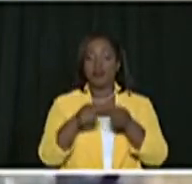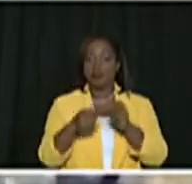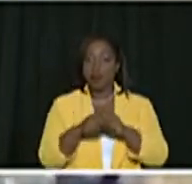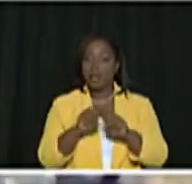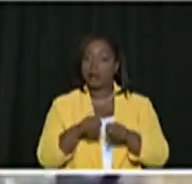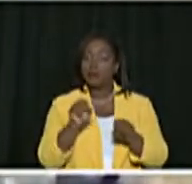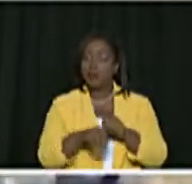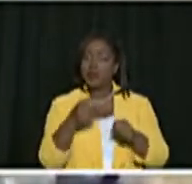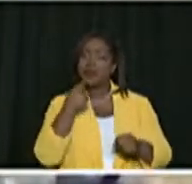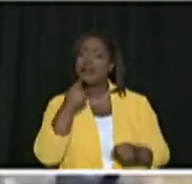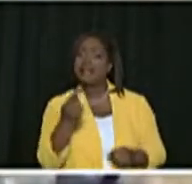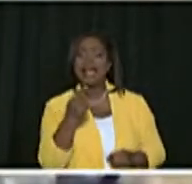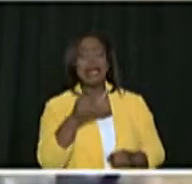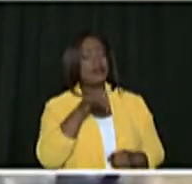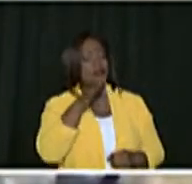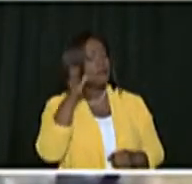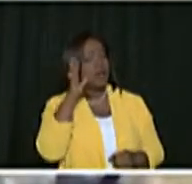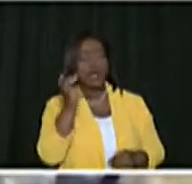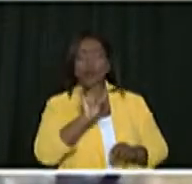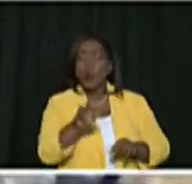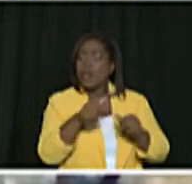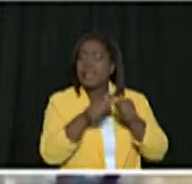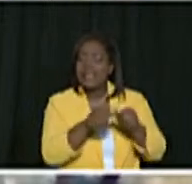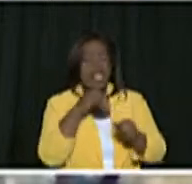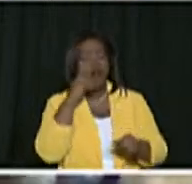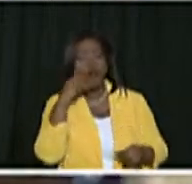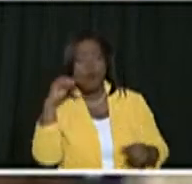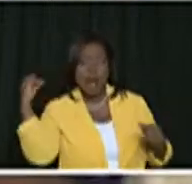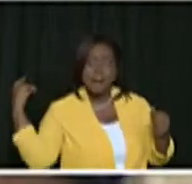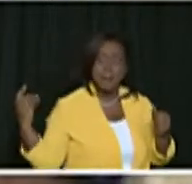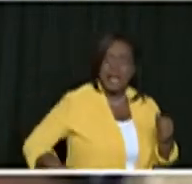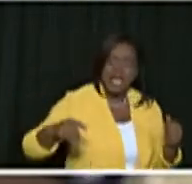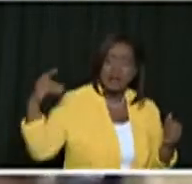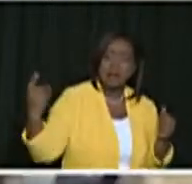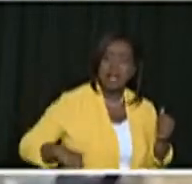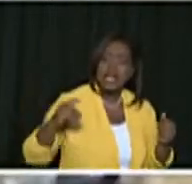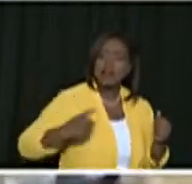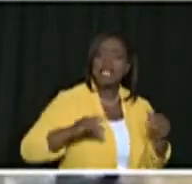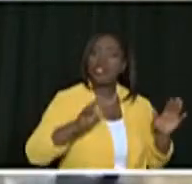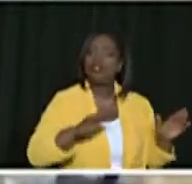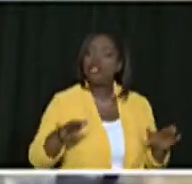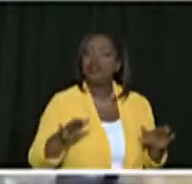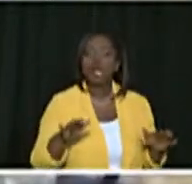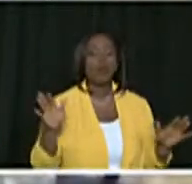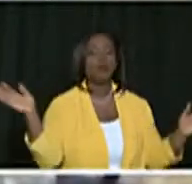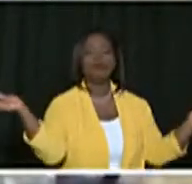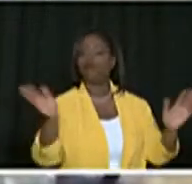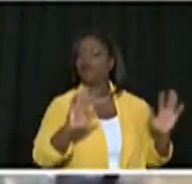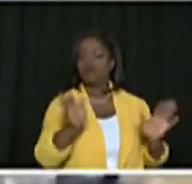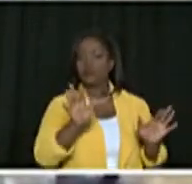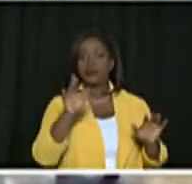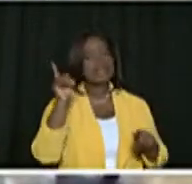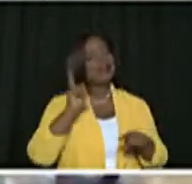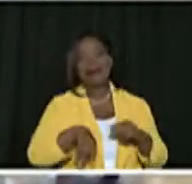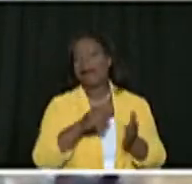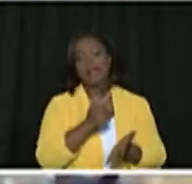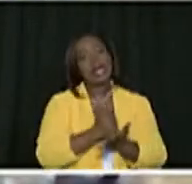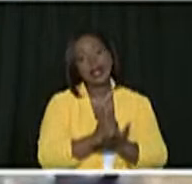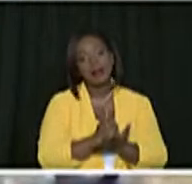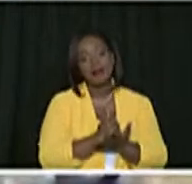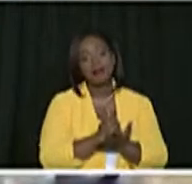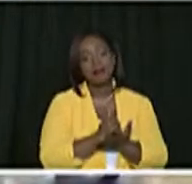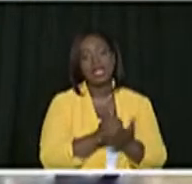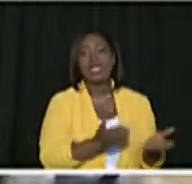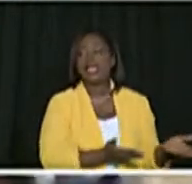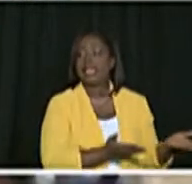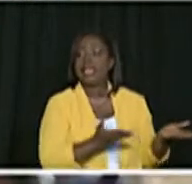don't stay at home and abuse the children. Don't try to beat it out of them, because it will not happen. We're saying take them so that they can